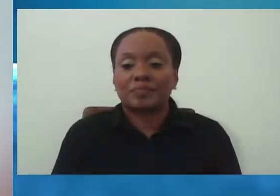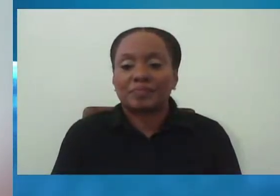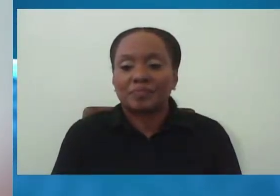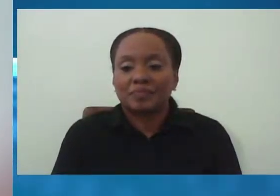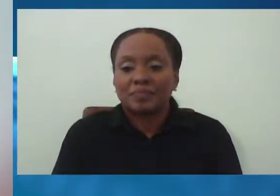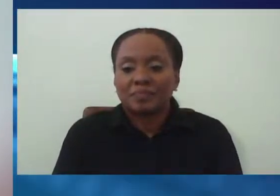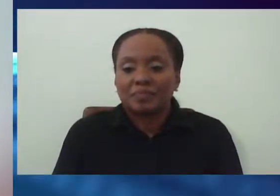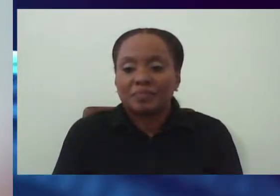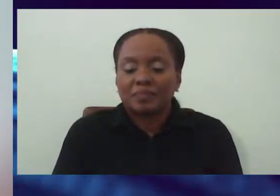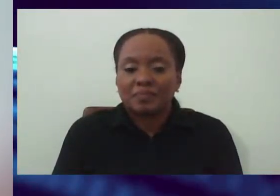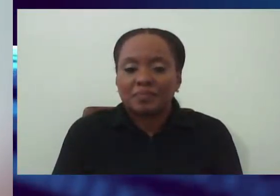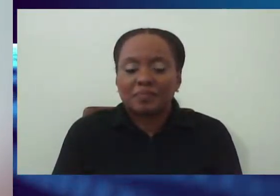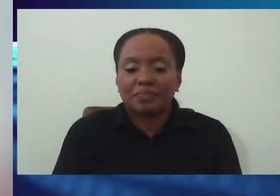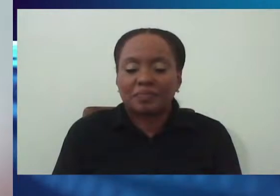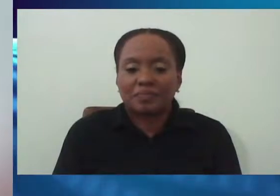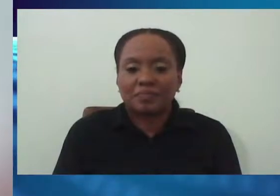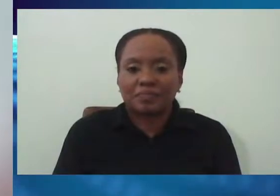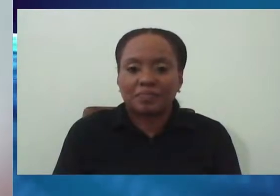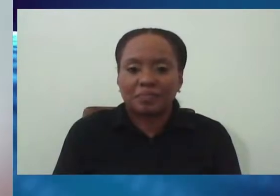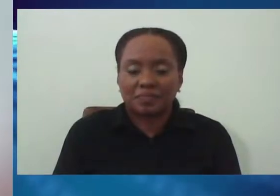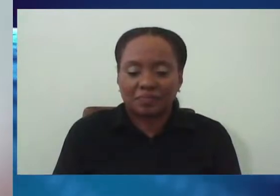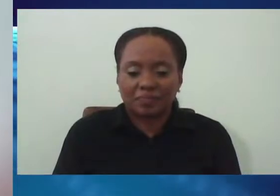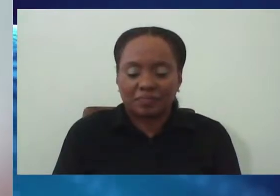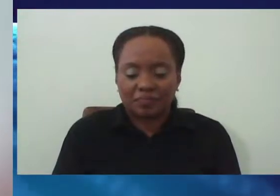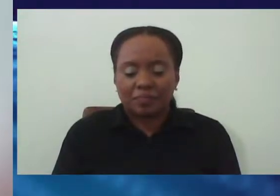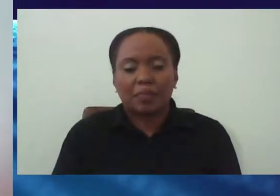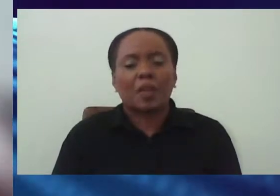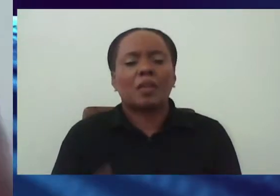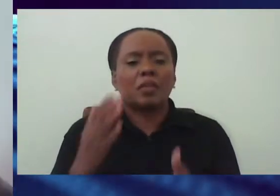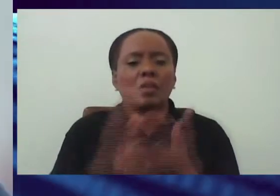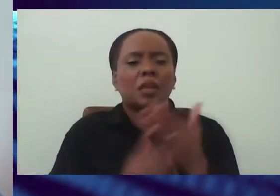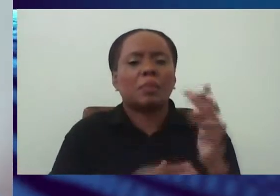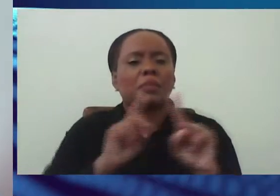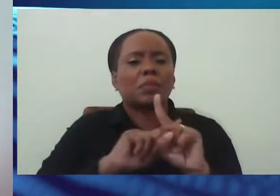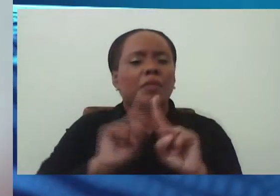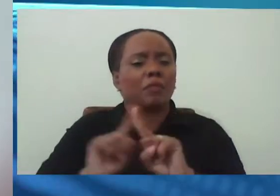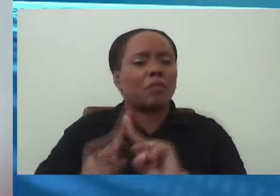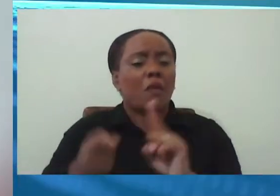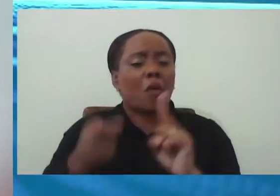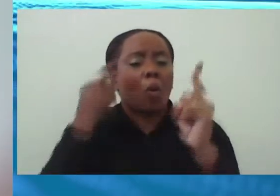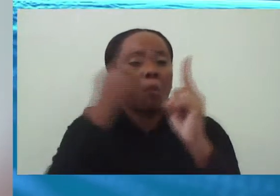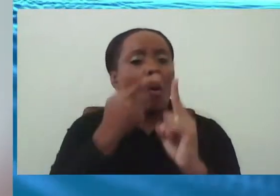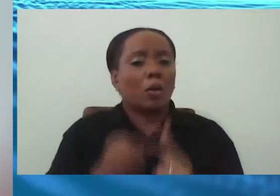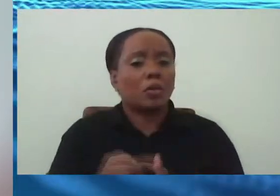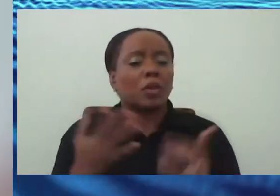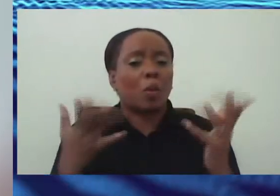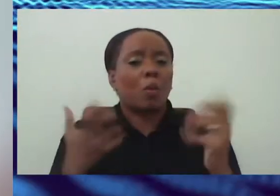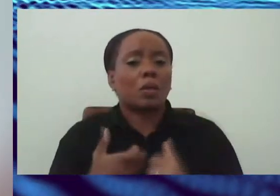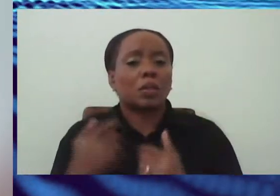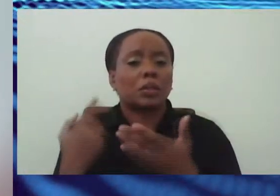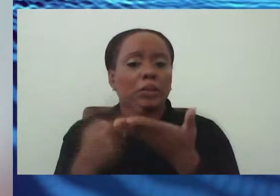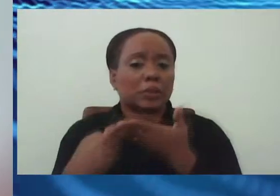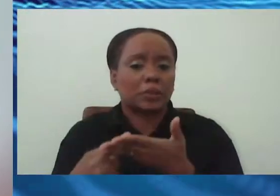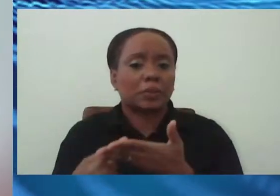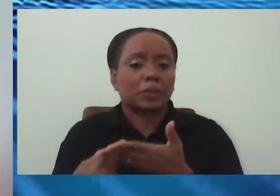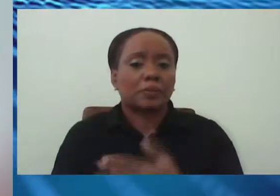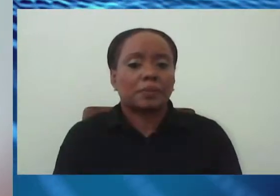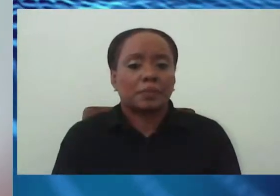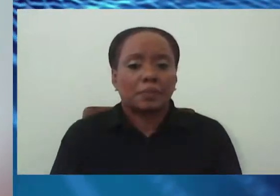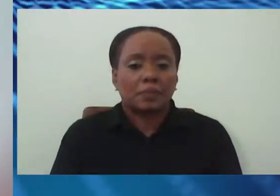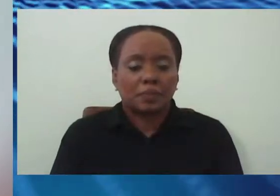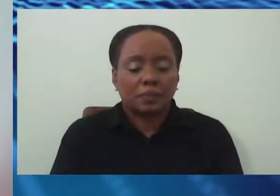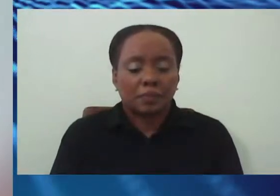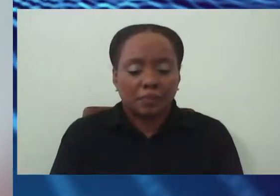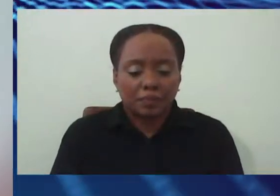speak to several different things. So someone